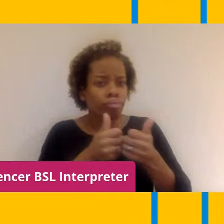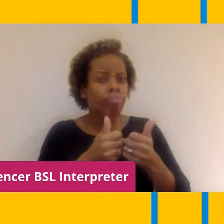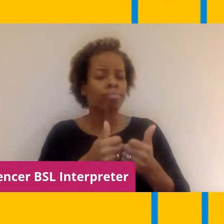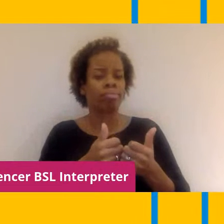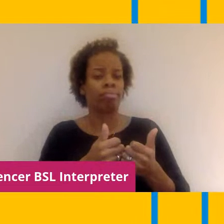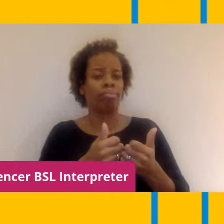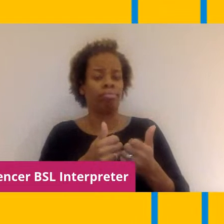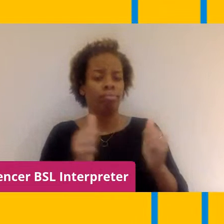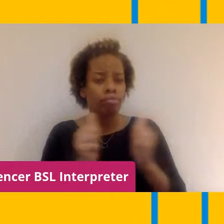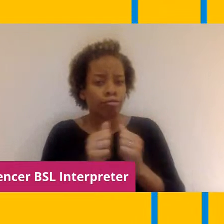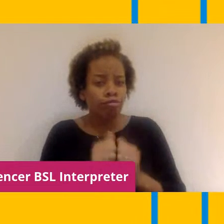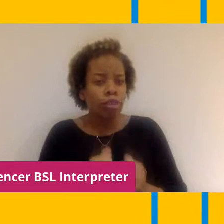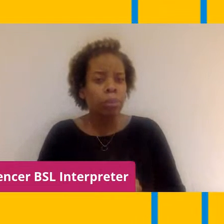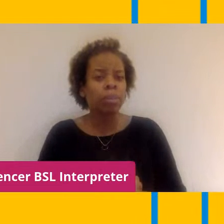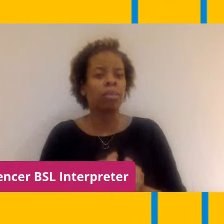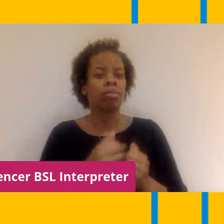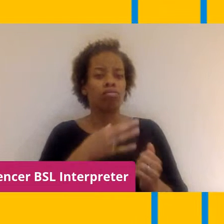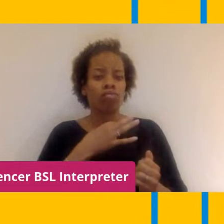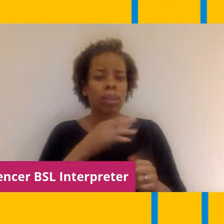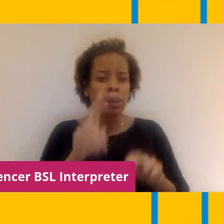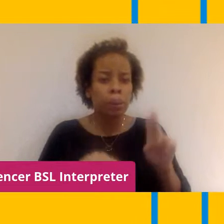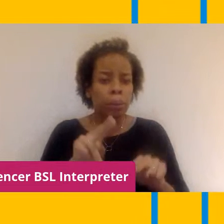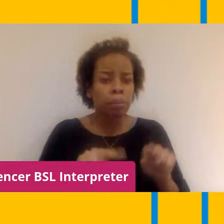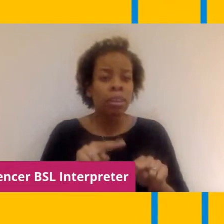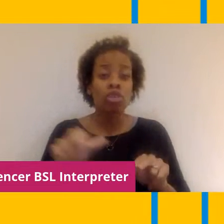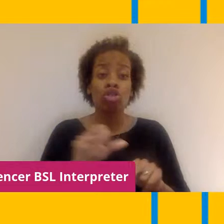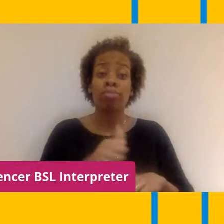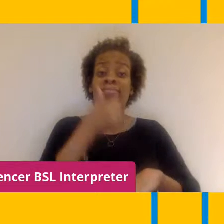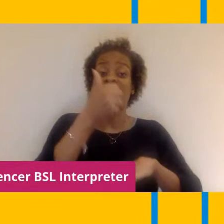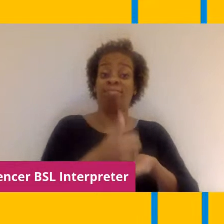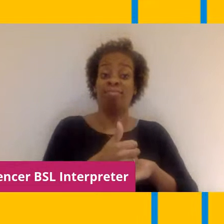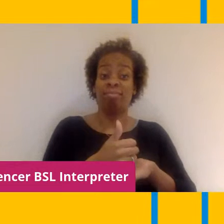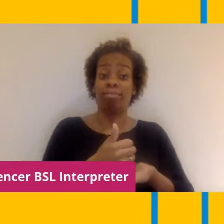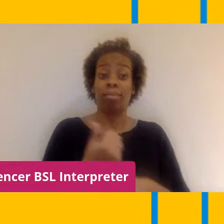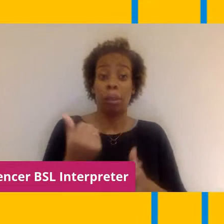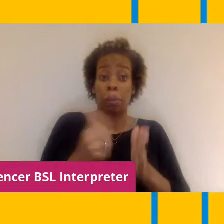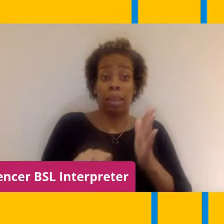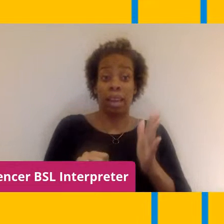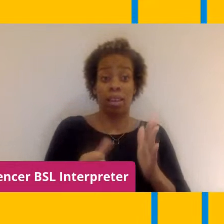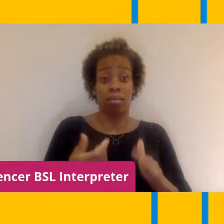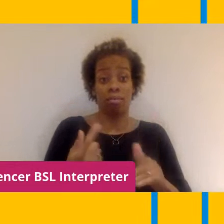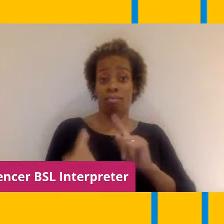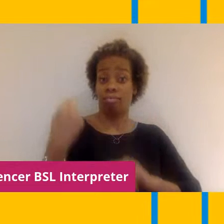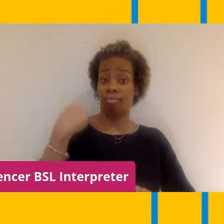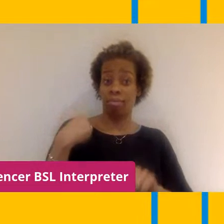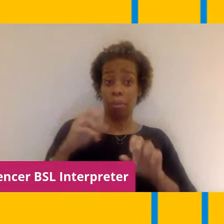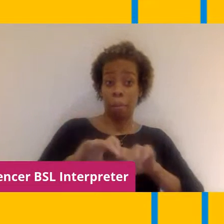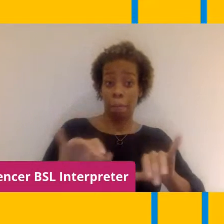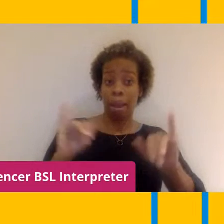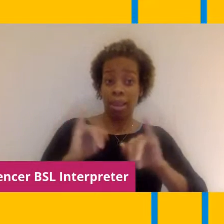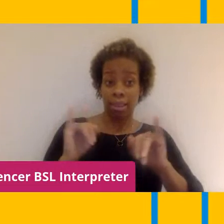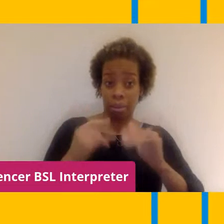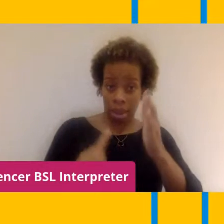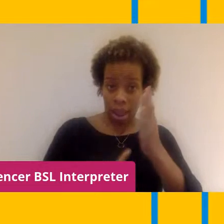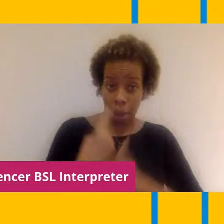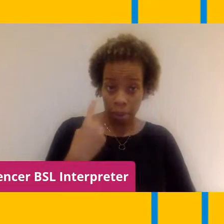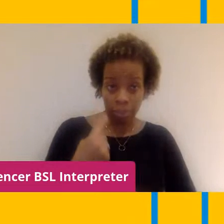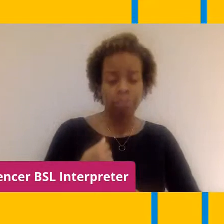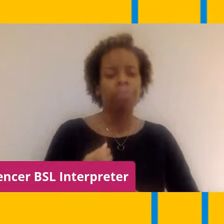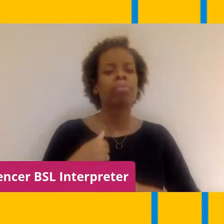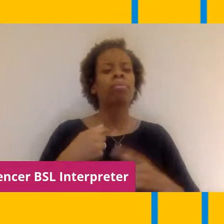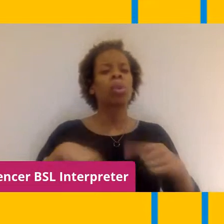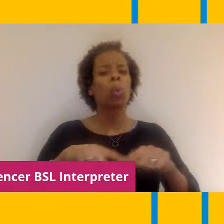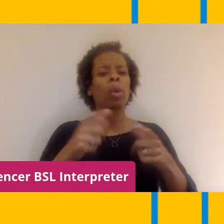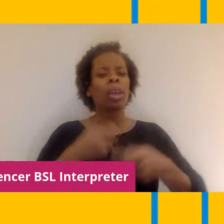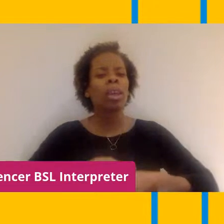collective agreements and risk assessments that should be put in place at the beginning of the pandemic. And then we release documents around the types